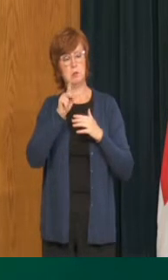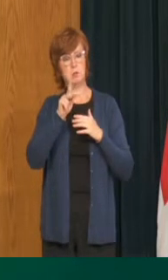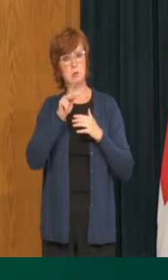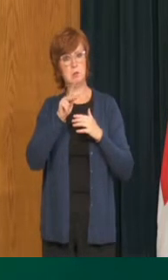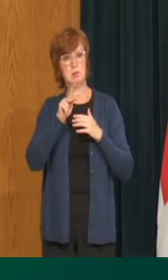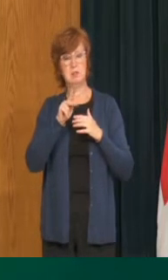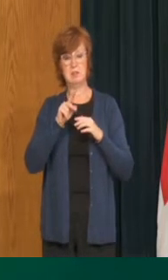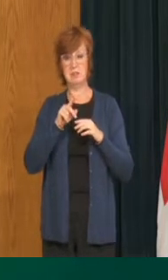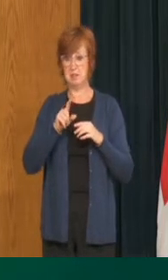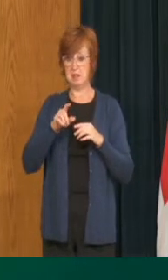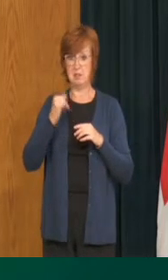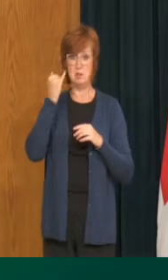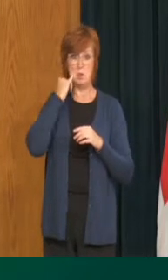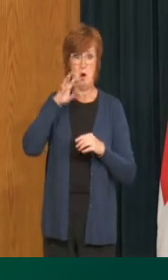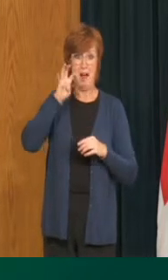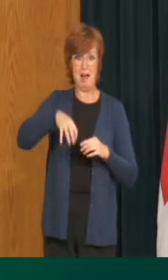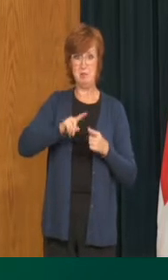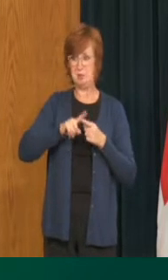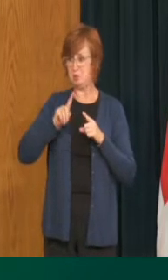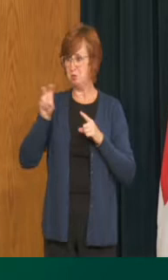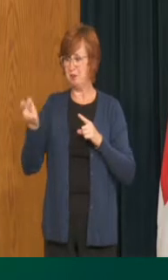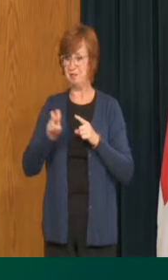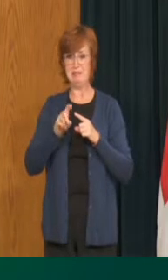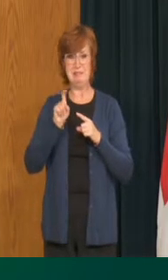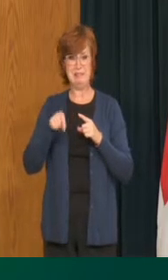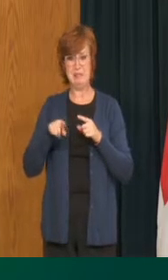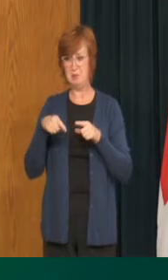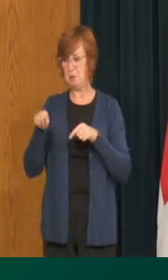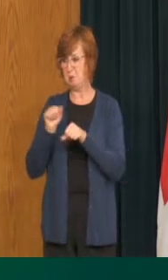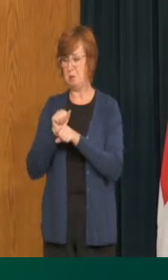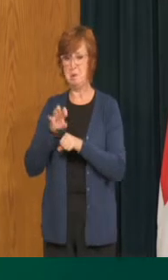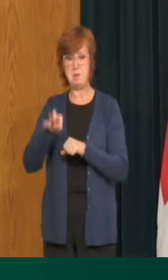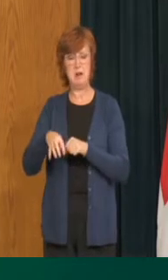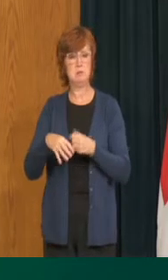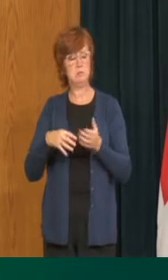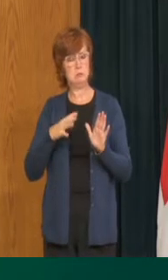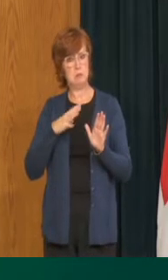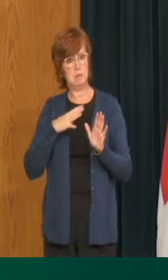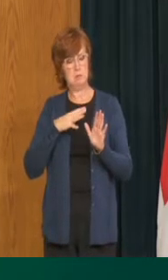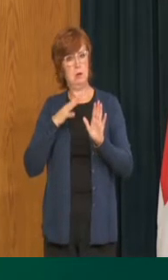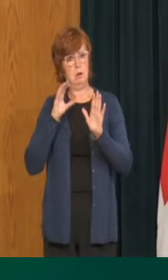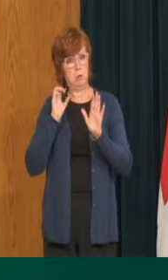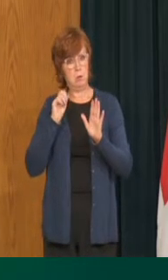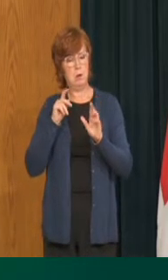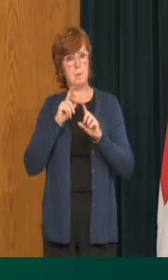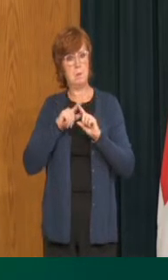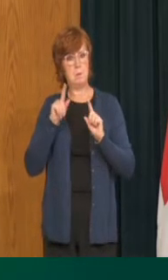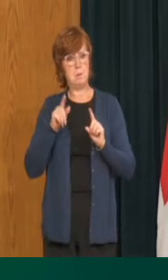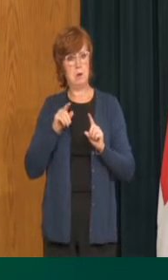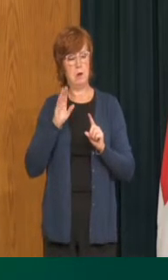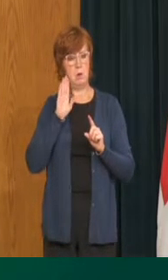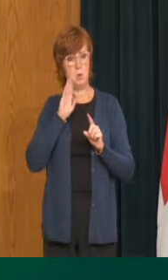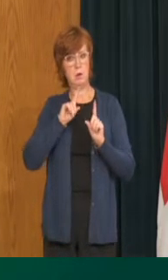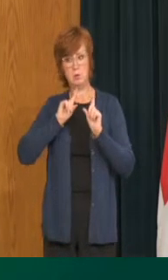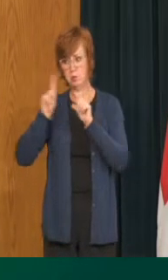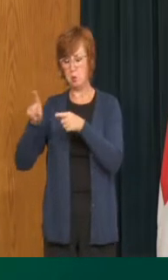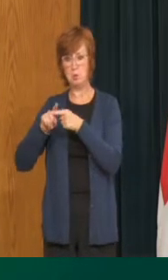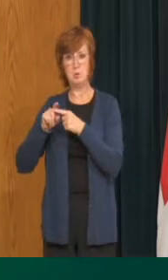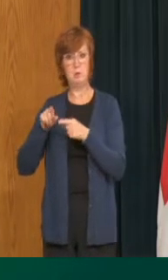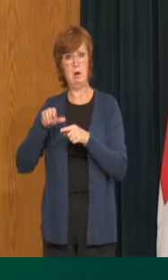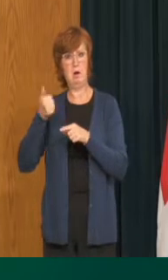do have to leave, and here's the question: is if you do leave the province of Saskatchewan, are you automatically going to get COVID? Well, of course